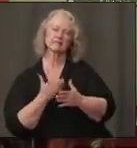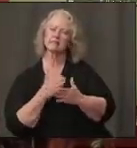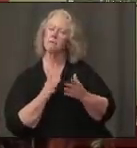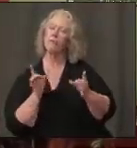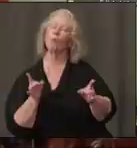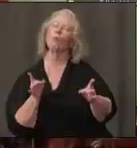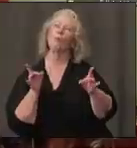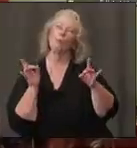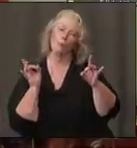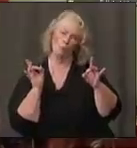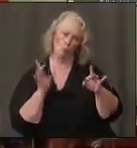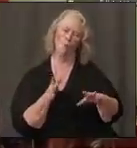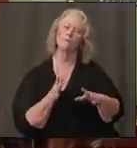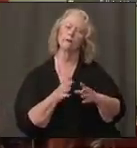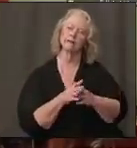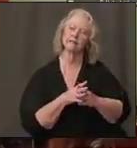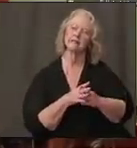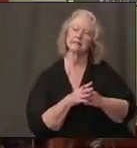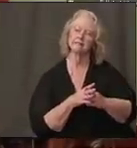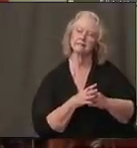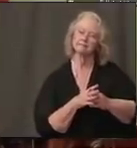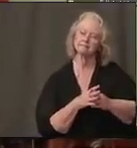multi-system